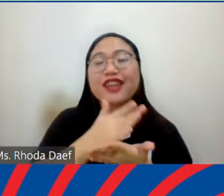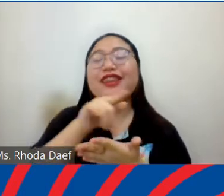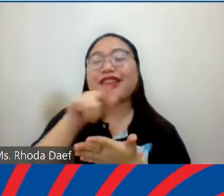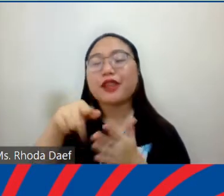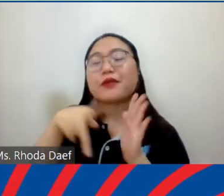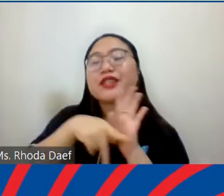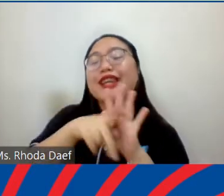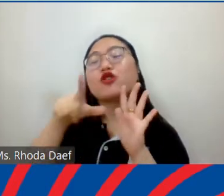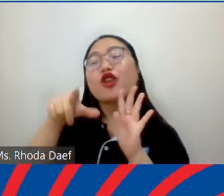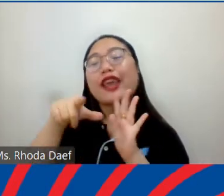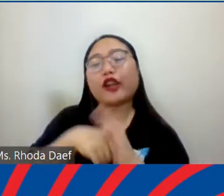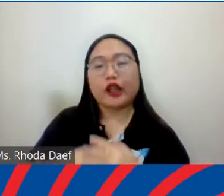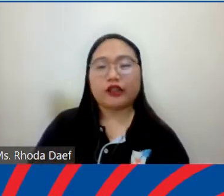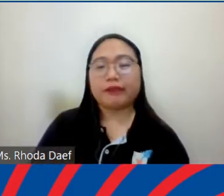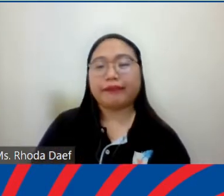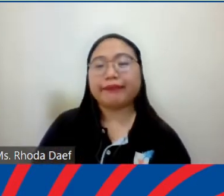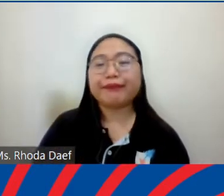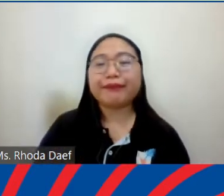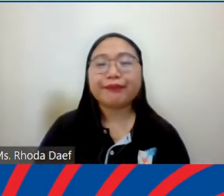later.